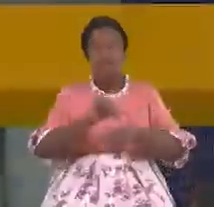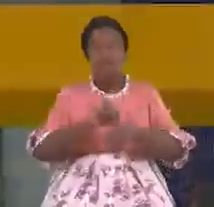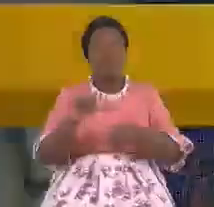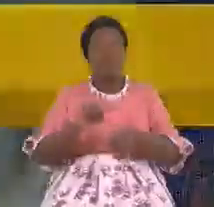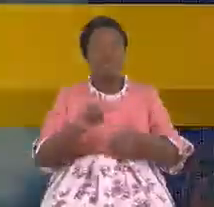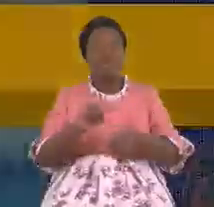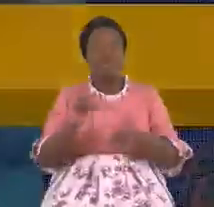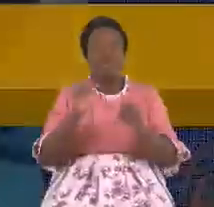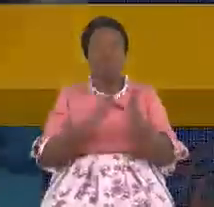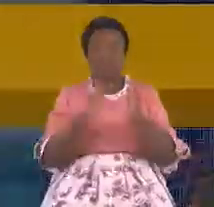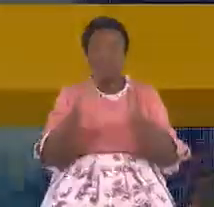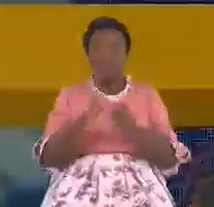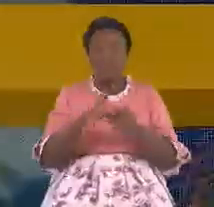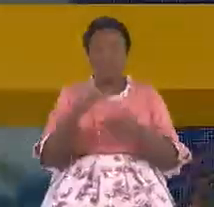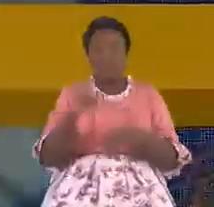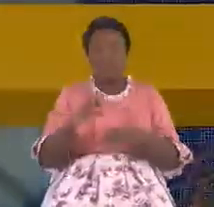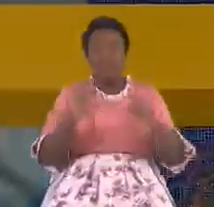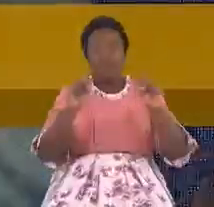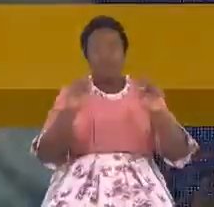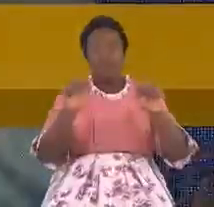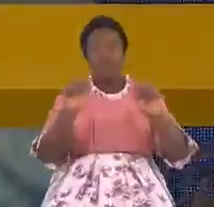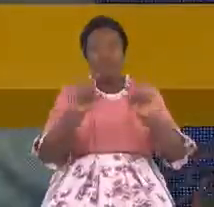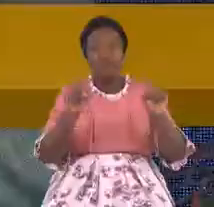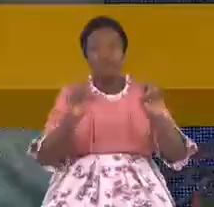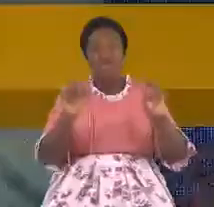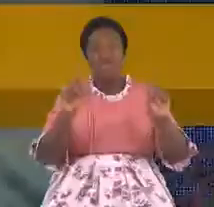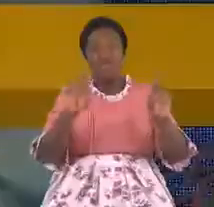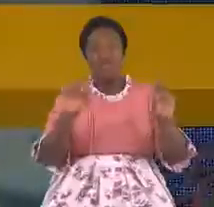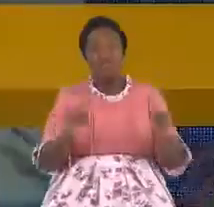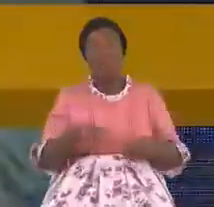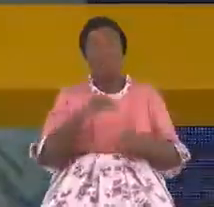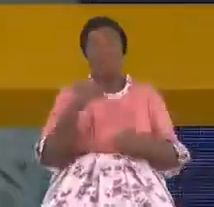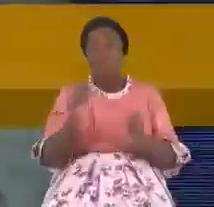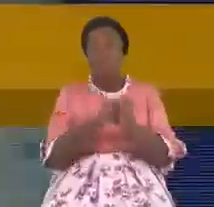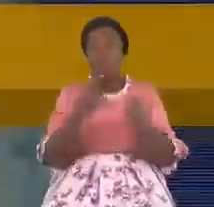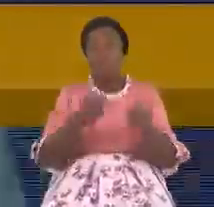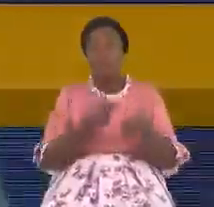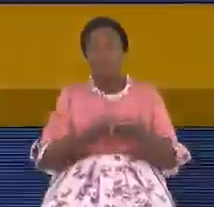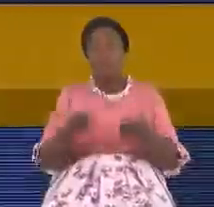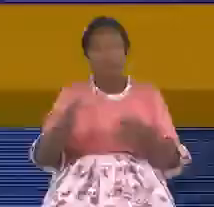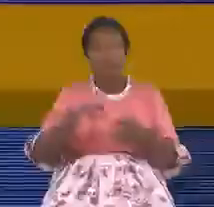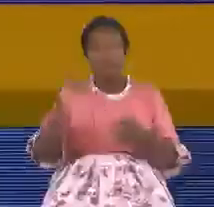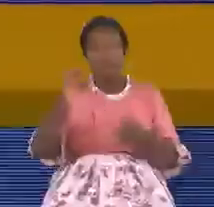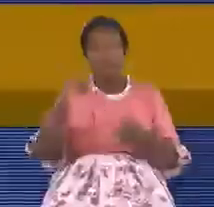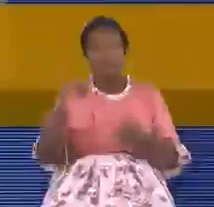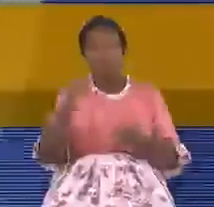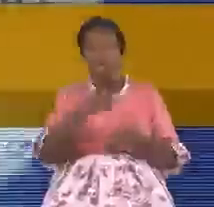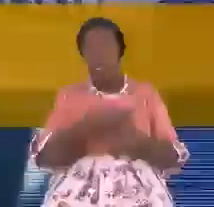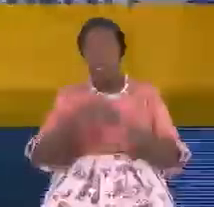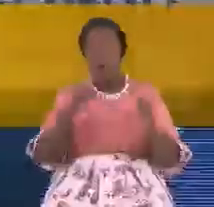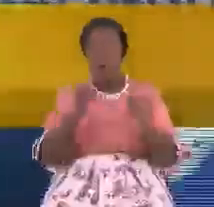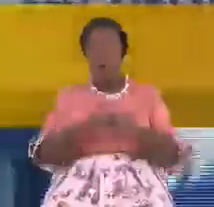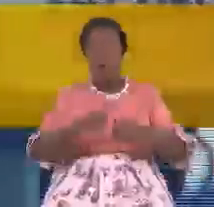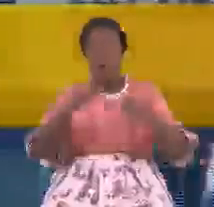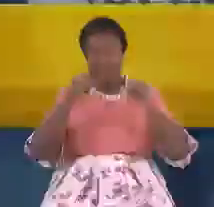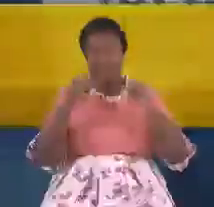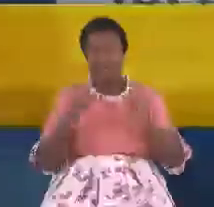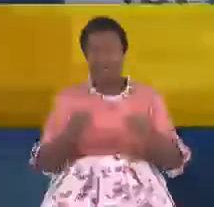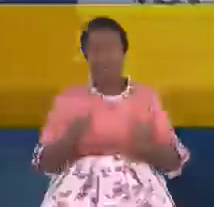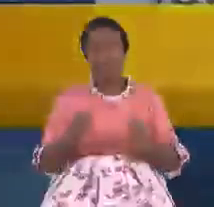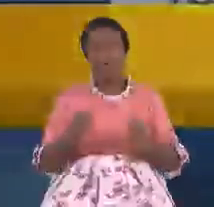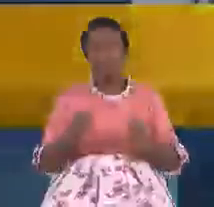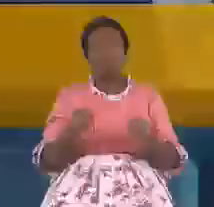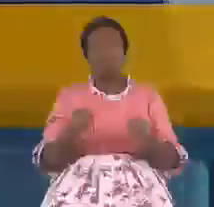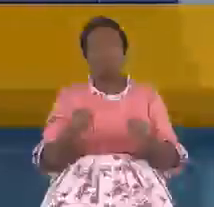Nazareth with the Holy Ghost and with power. With the Holy Ghost and what power. Then it